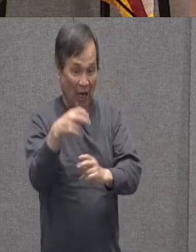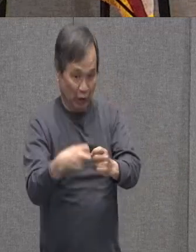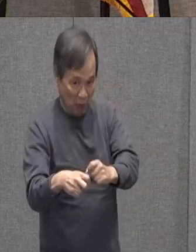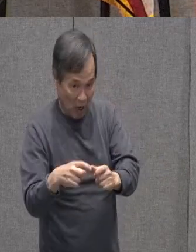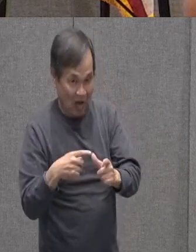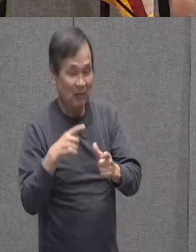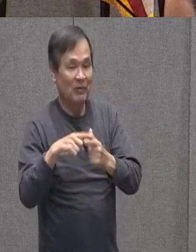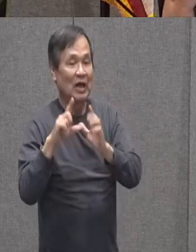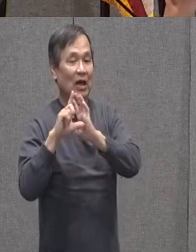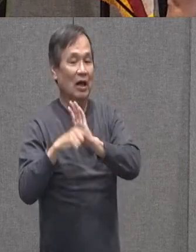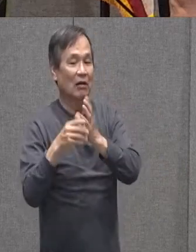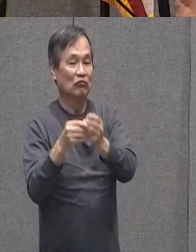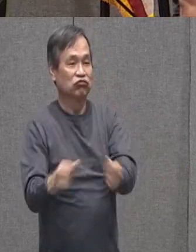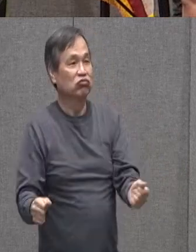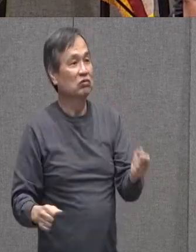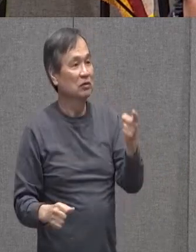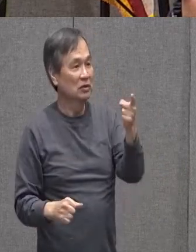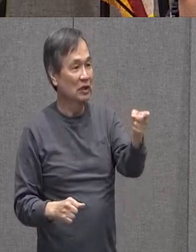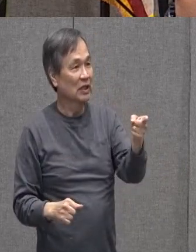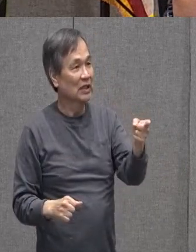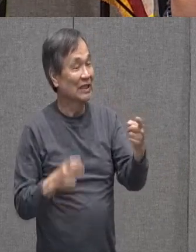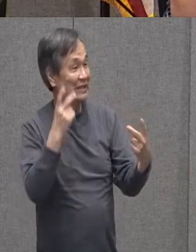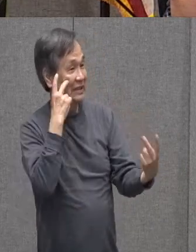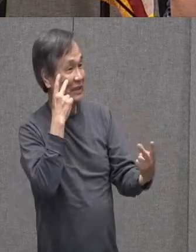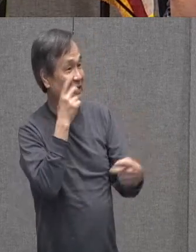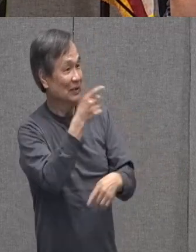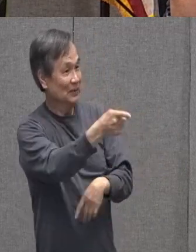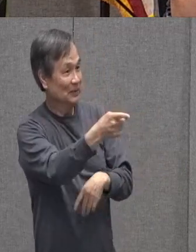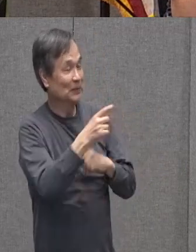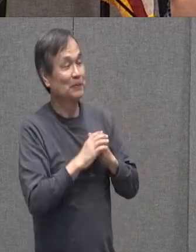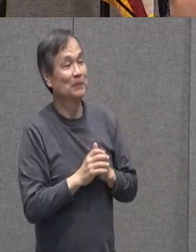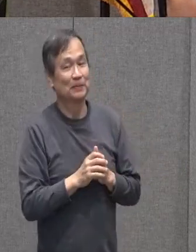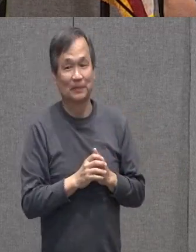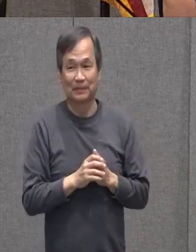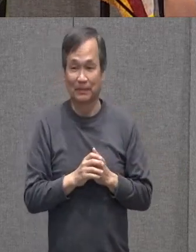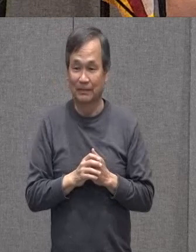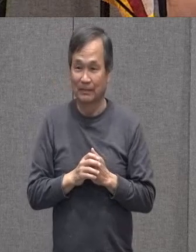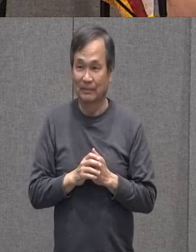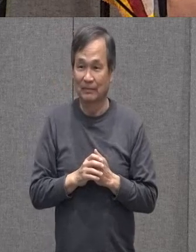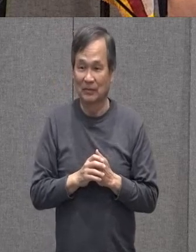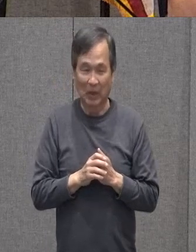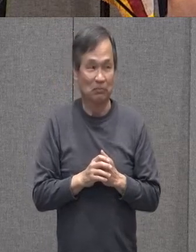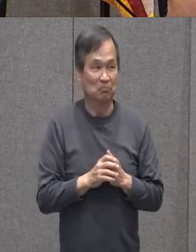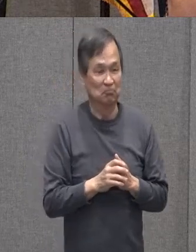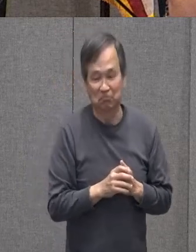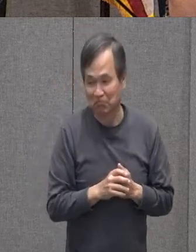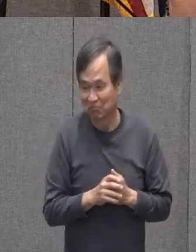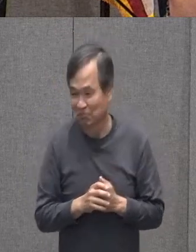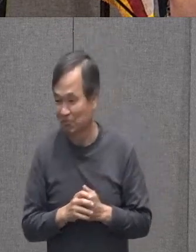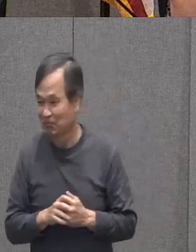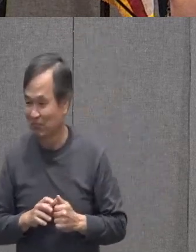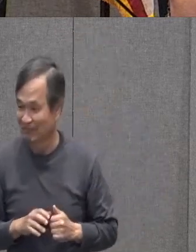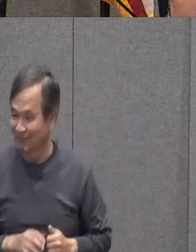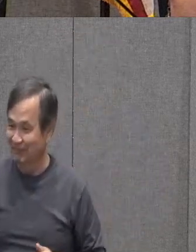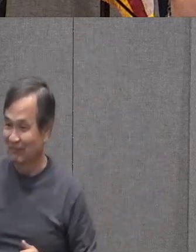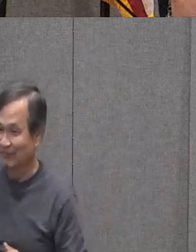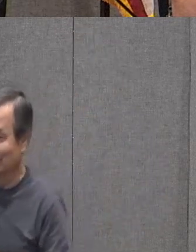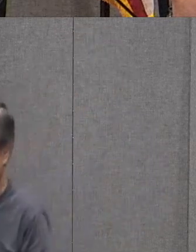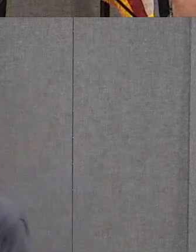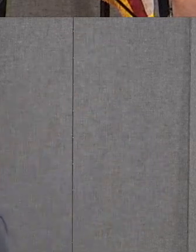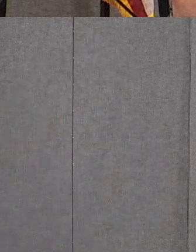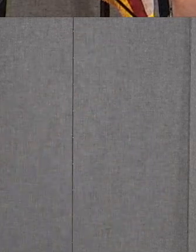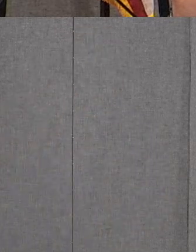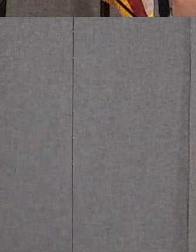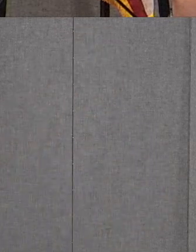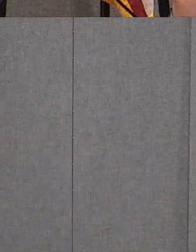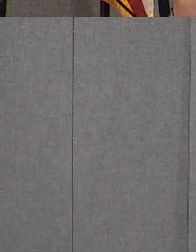bug. Well, I'm going to turn off the Vex here. So we'll just turn off its power there and put them over here.